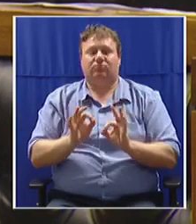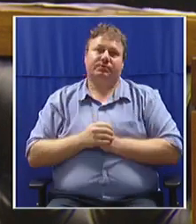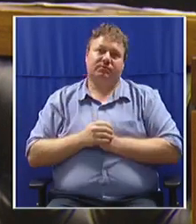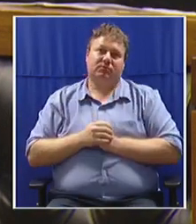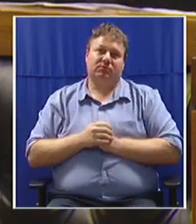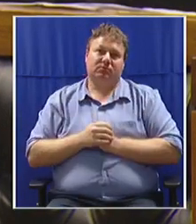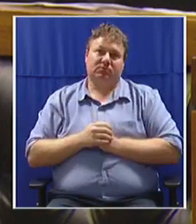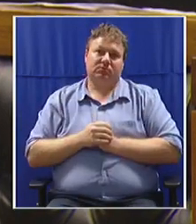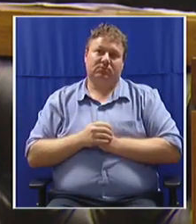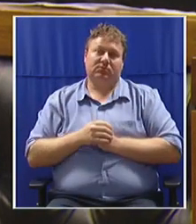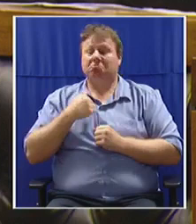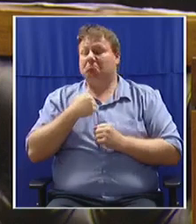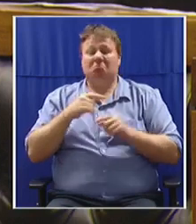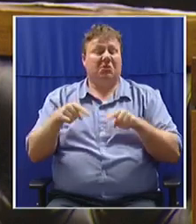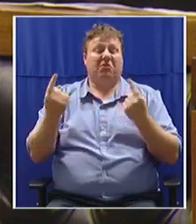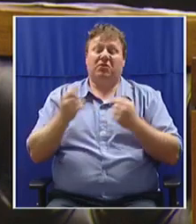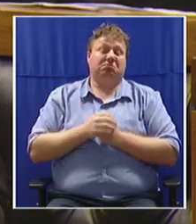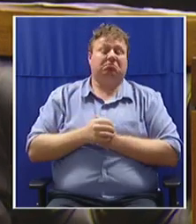I'll differ with that.